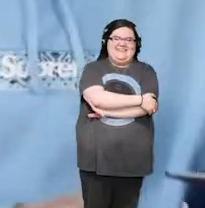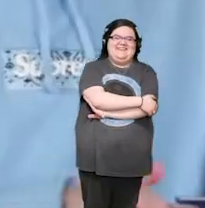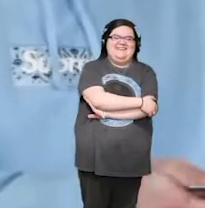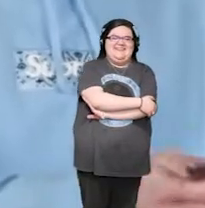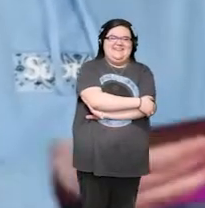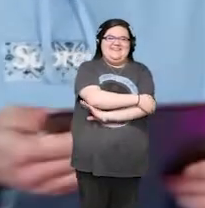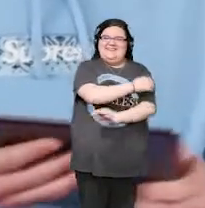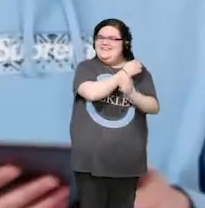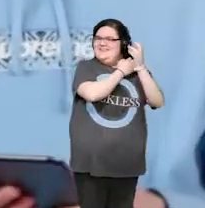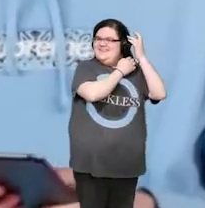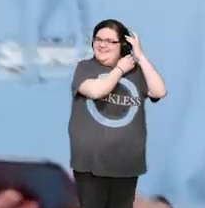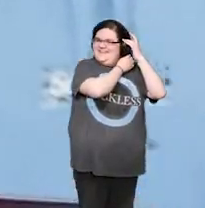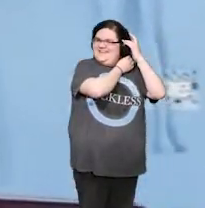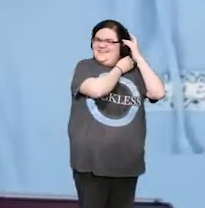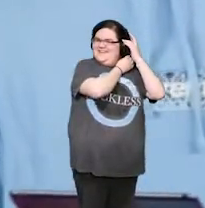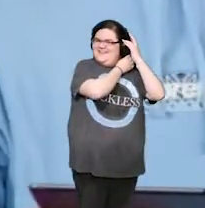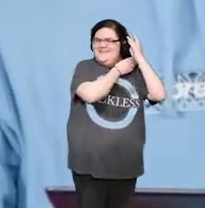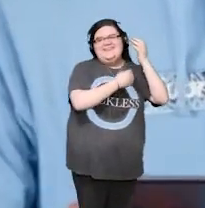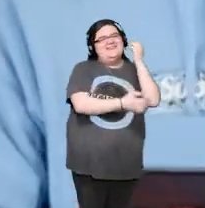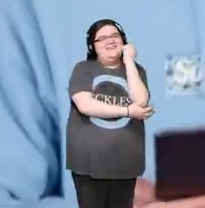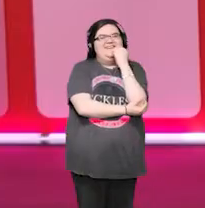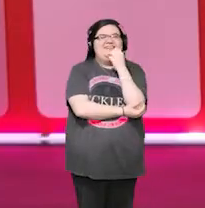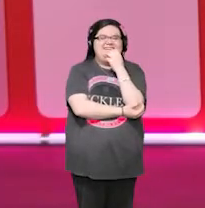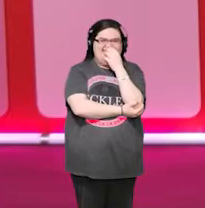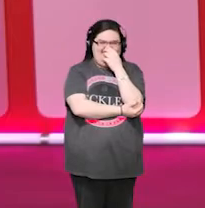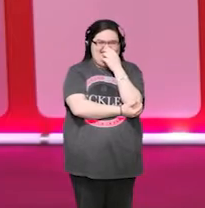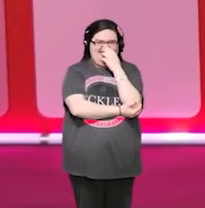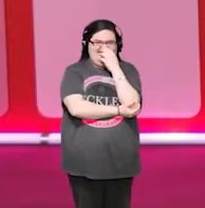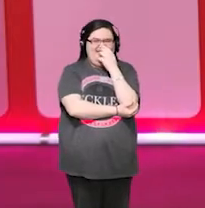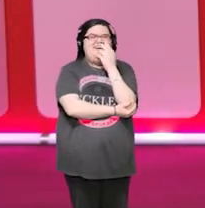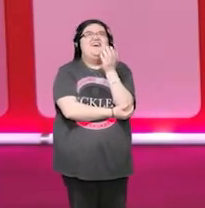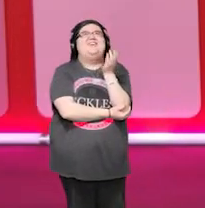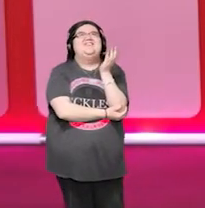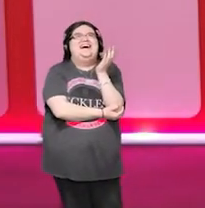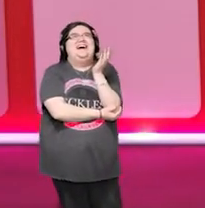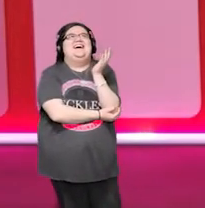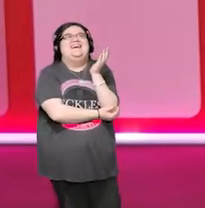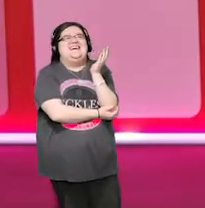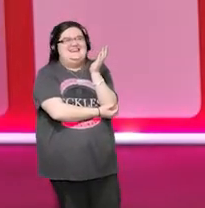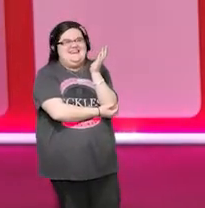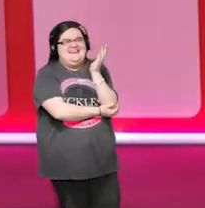Yeah. Oh, God. He has to go. He has to come back. You have to.